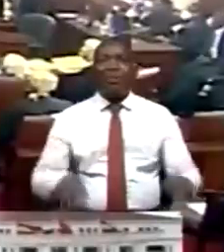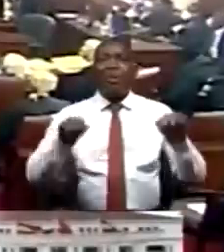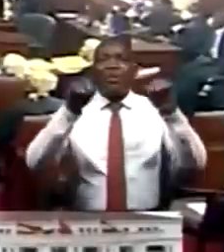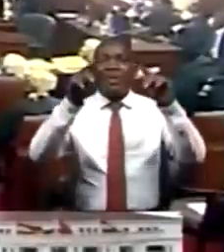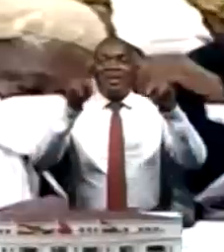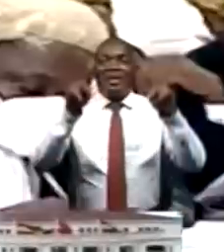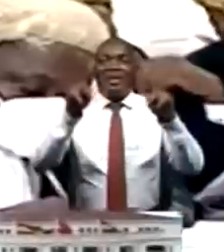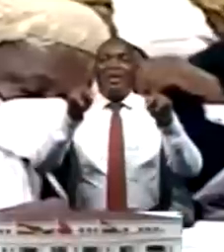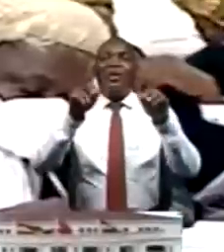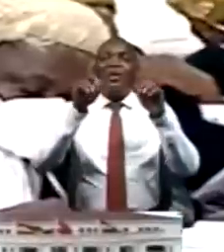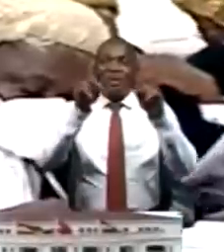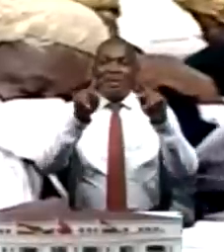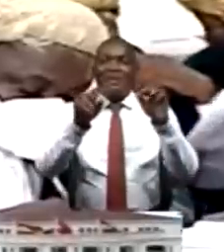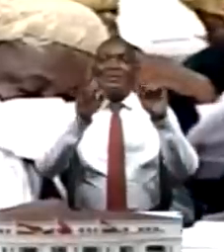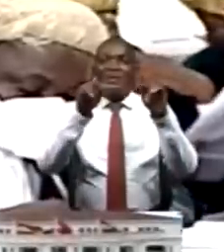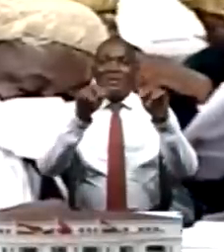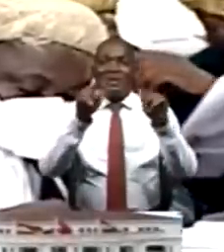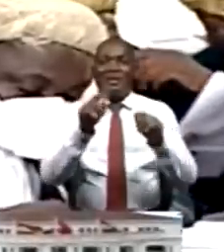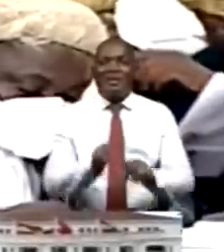My lords, very well.